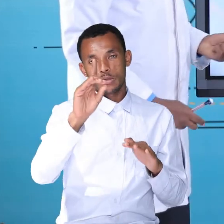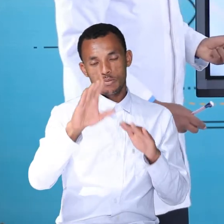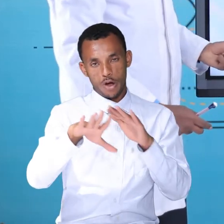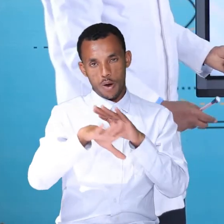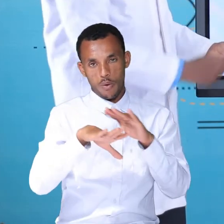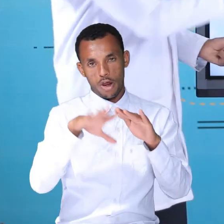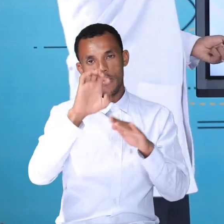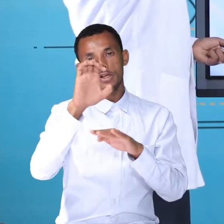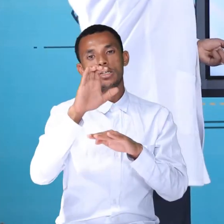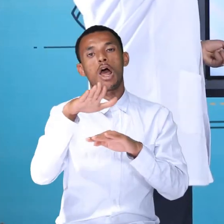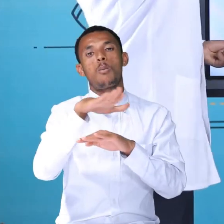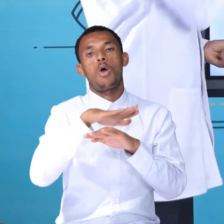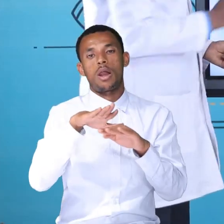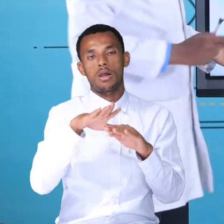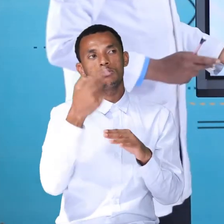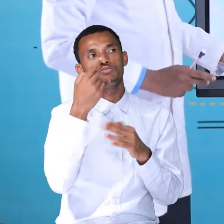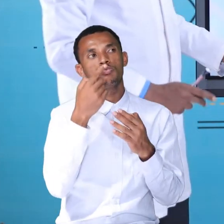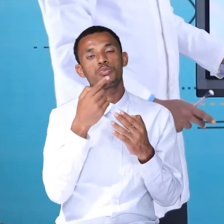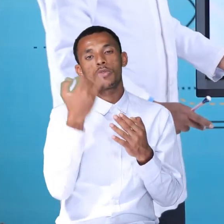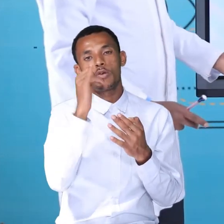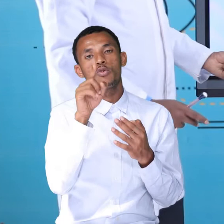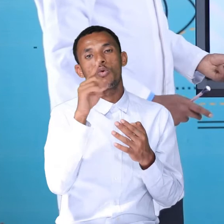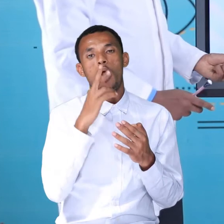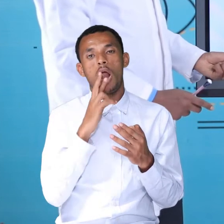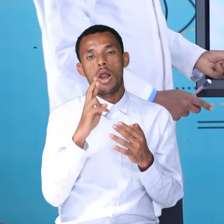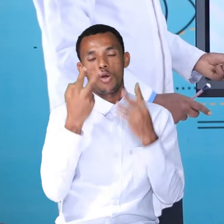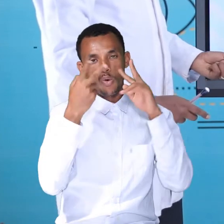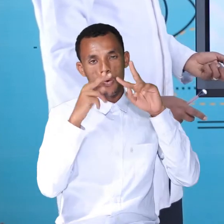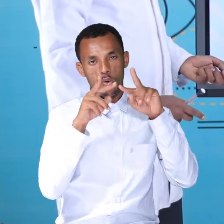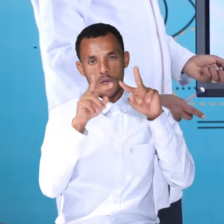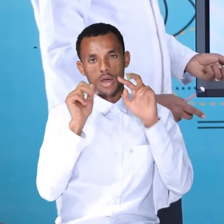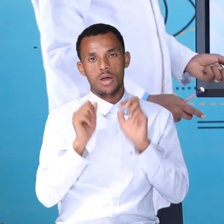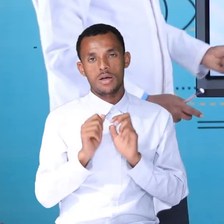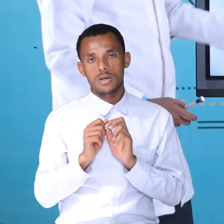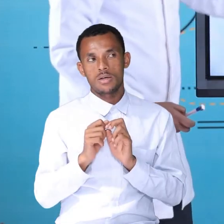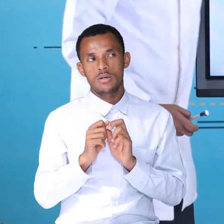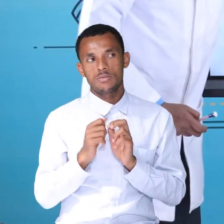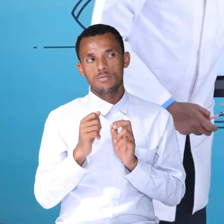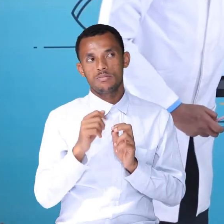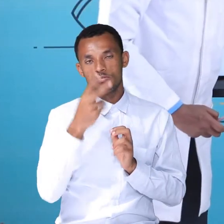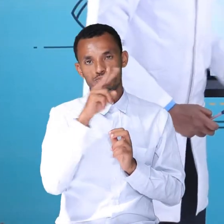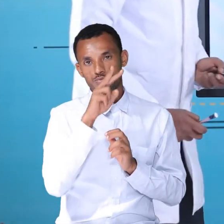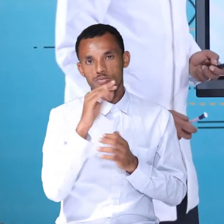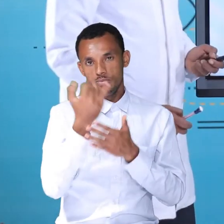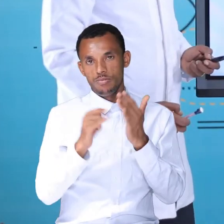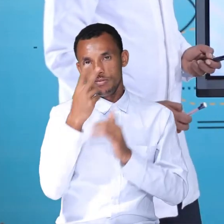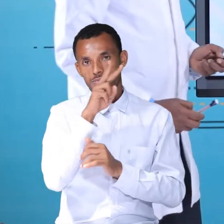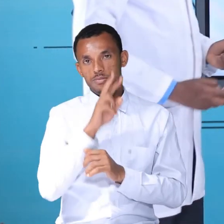So what it says over here, if you are looking, you will have a diagram